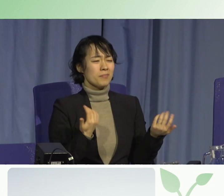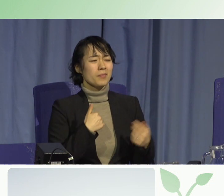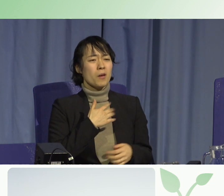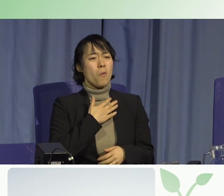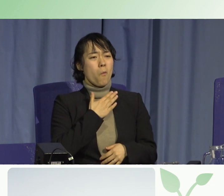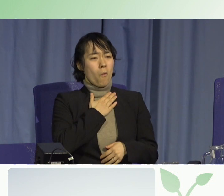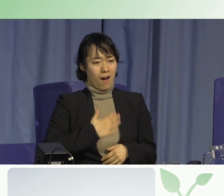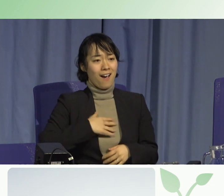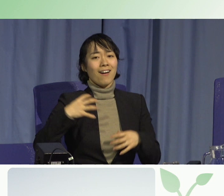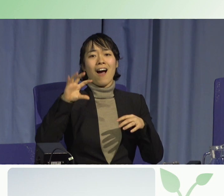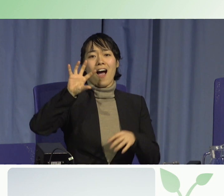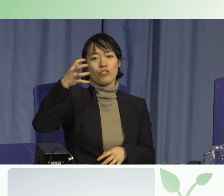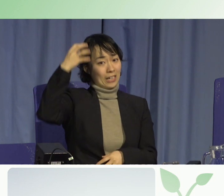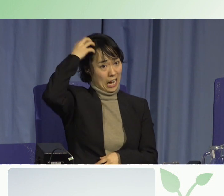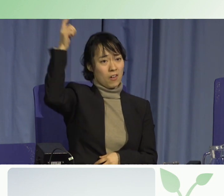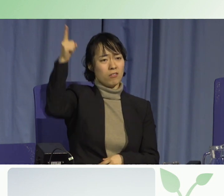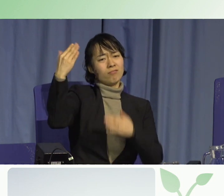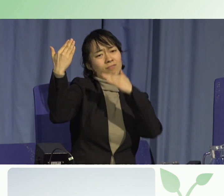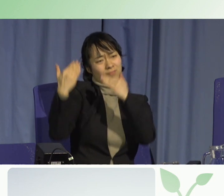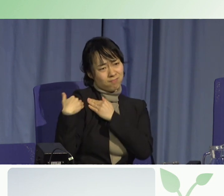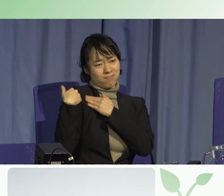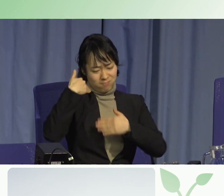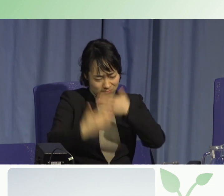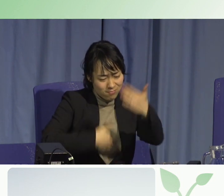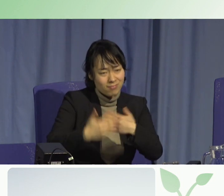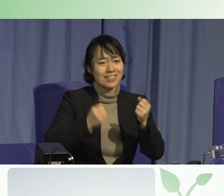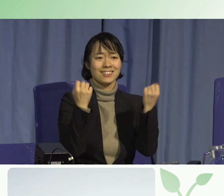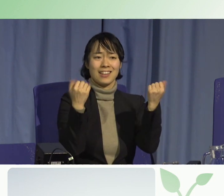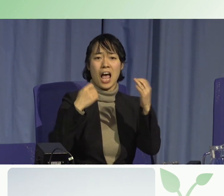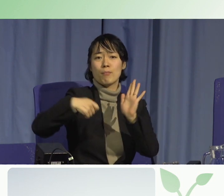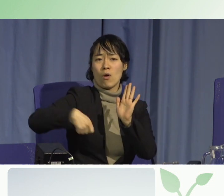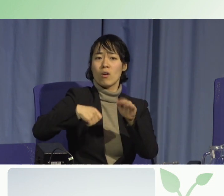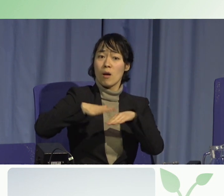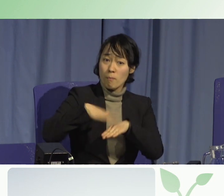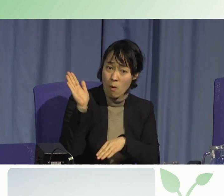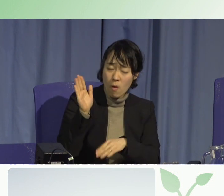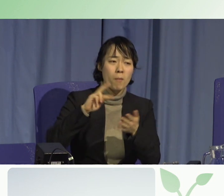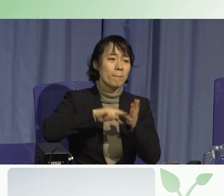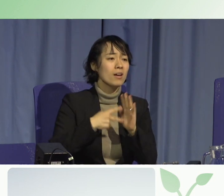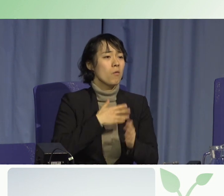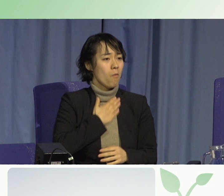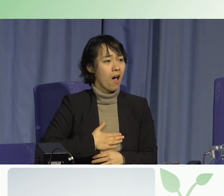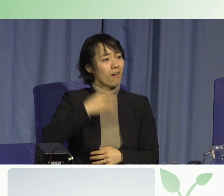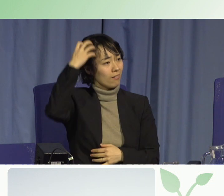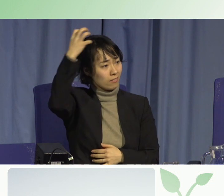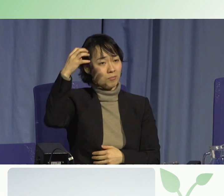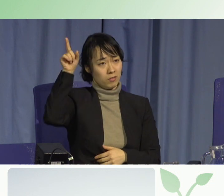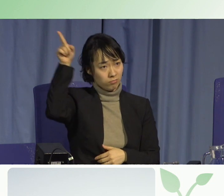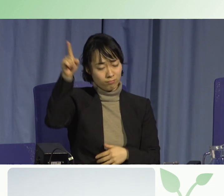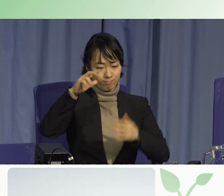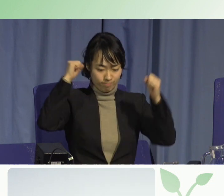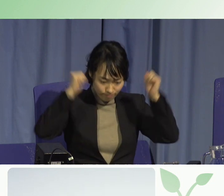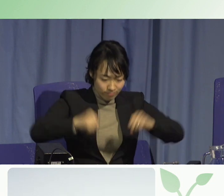And the third programs we are working on is we want the national government to take initiatives to promote sign